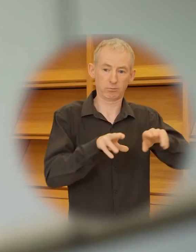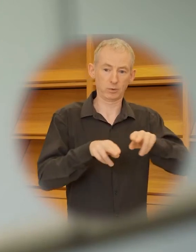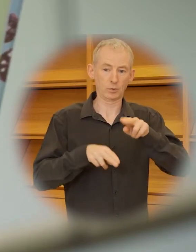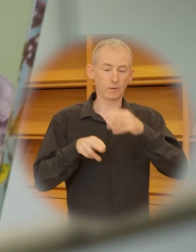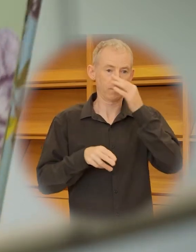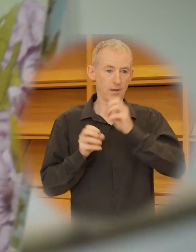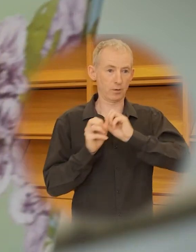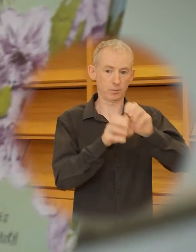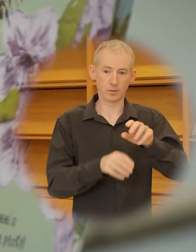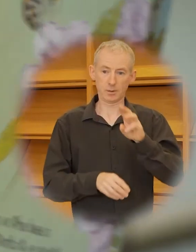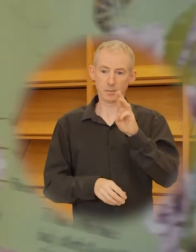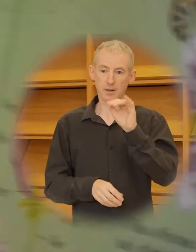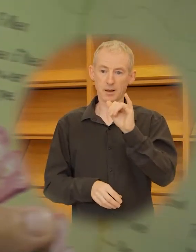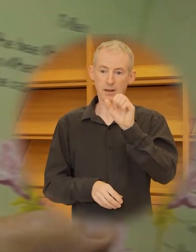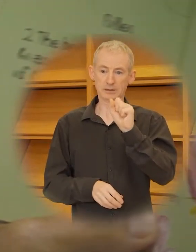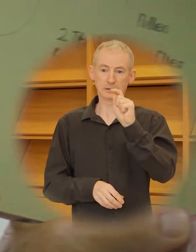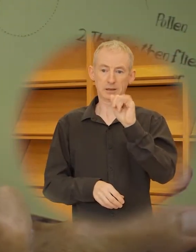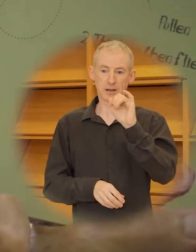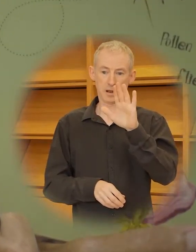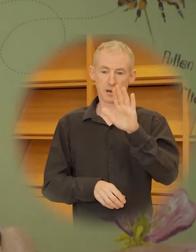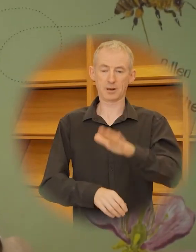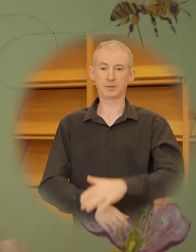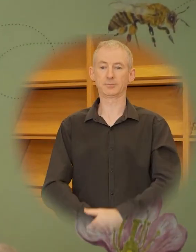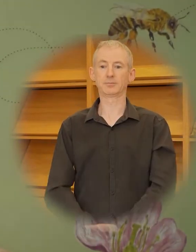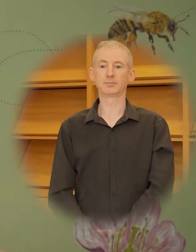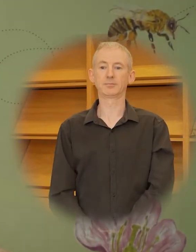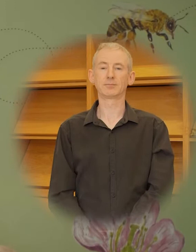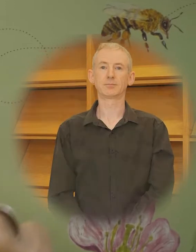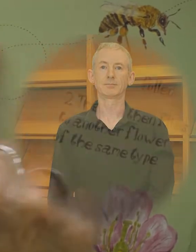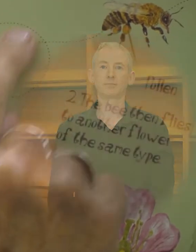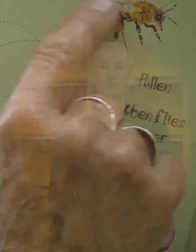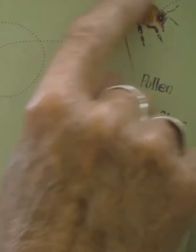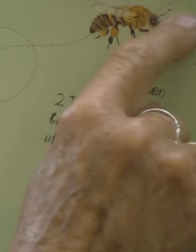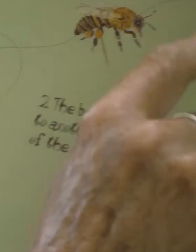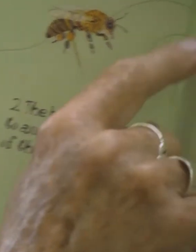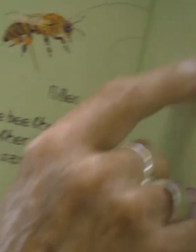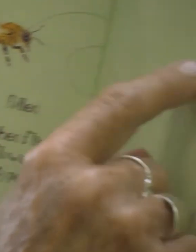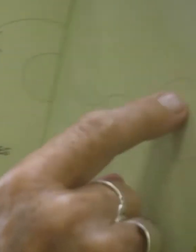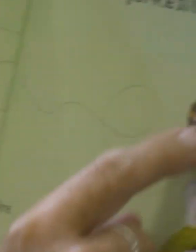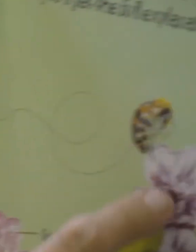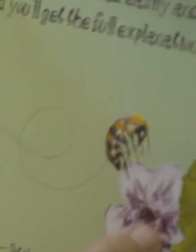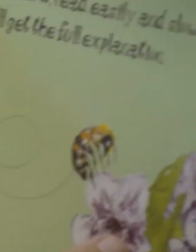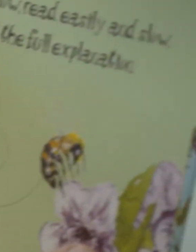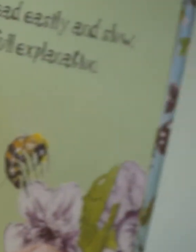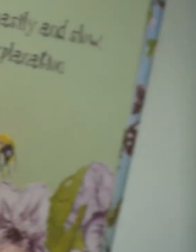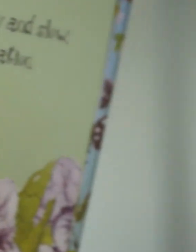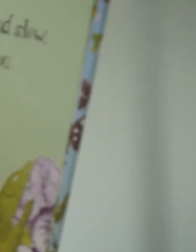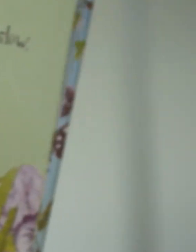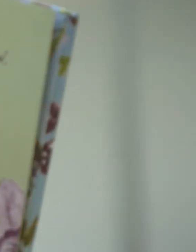to grow. If that bee didn't fly from that flower onto that